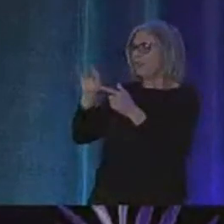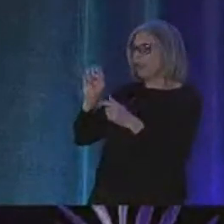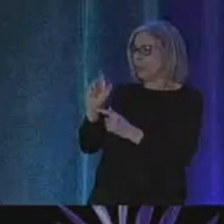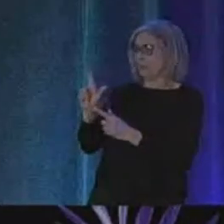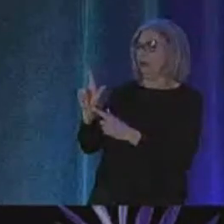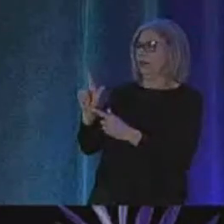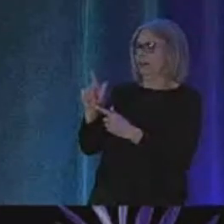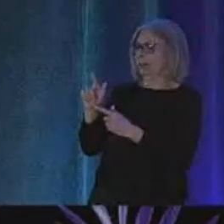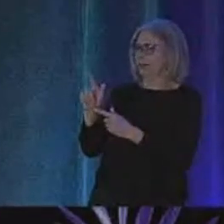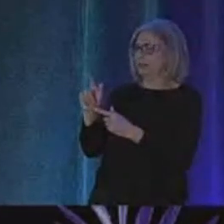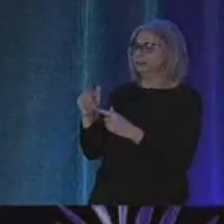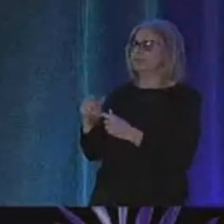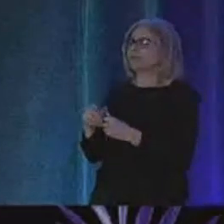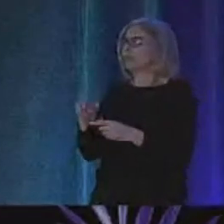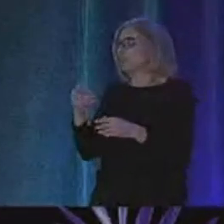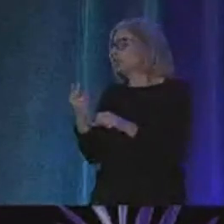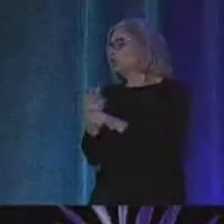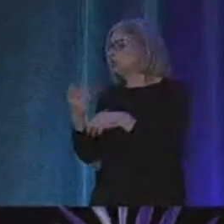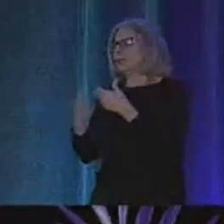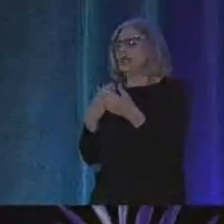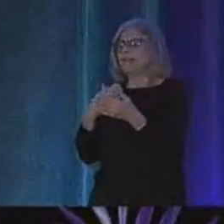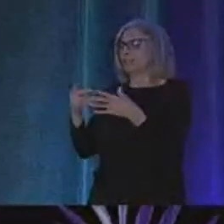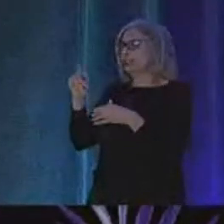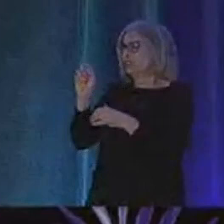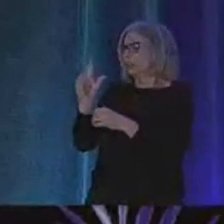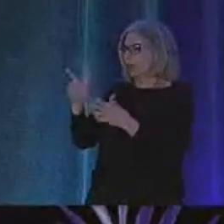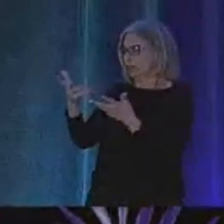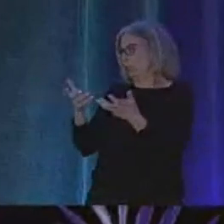choose to use iTerm. You can use whatever terminal you want.